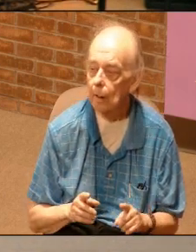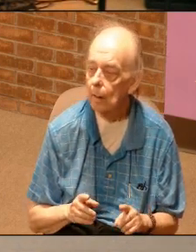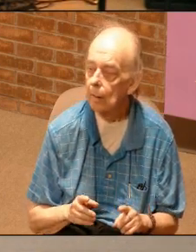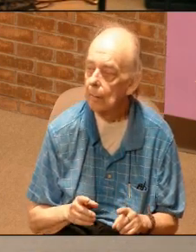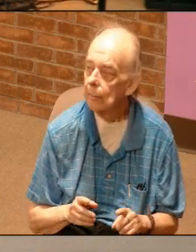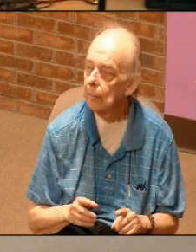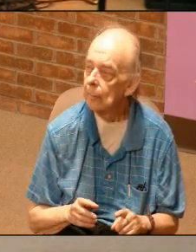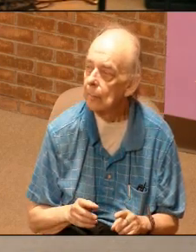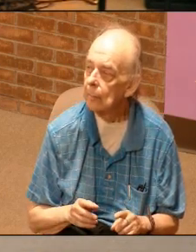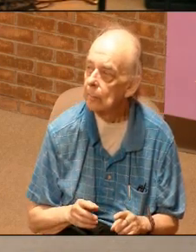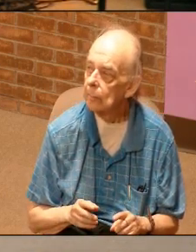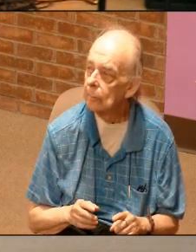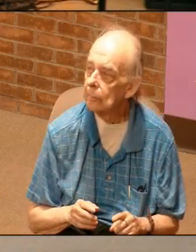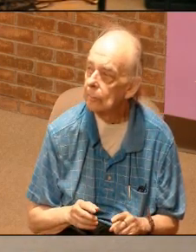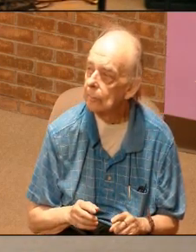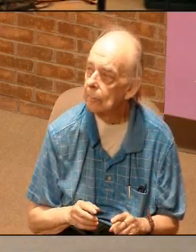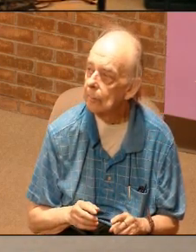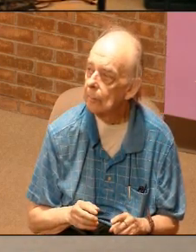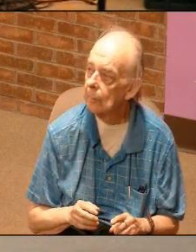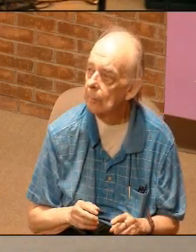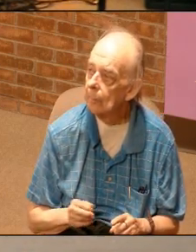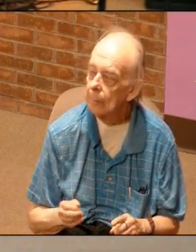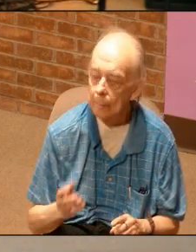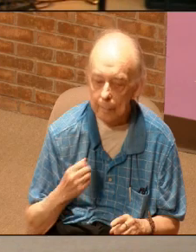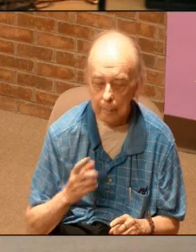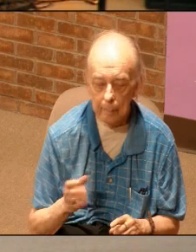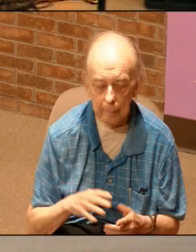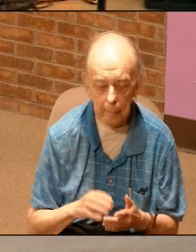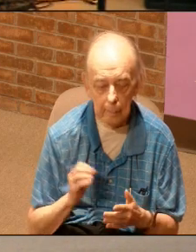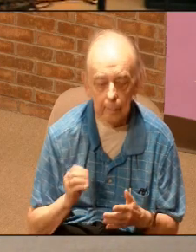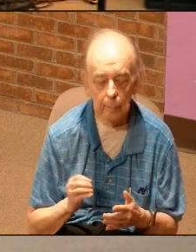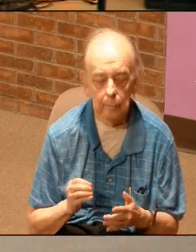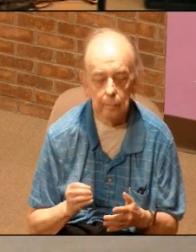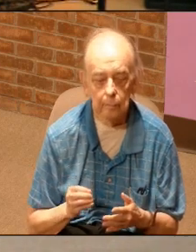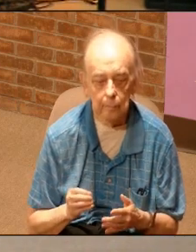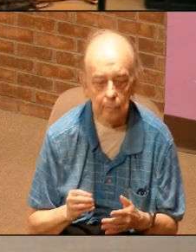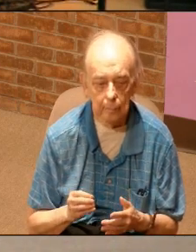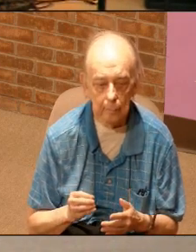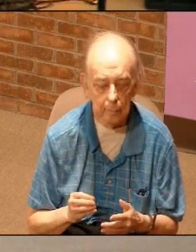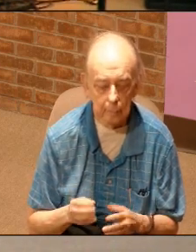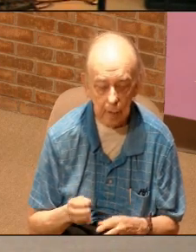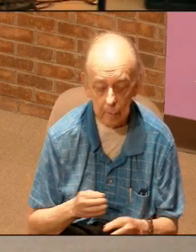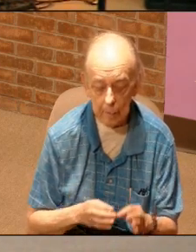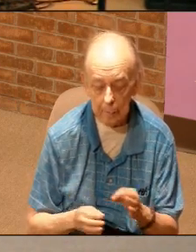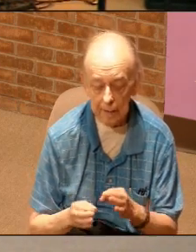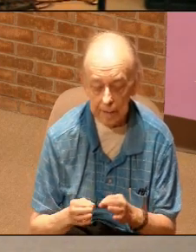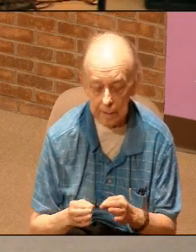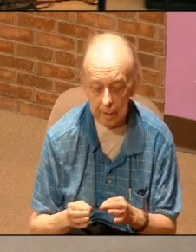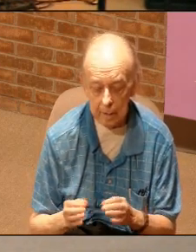is this. If we learn to replace it